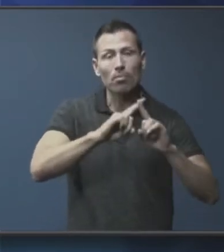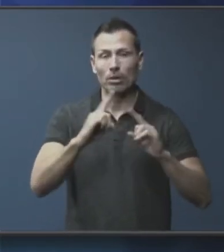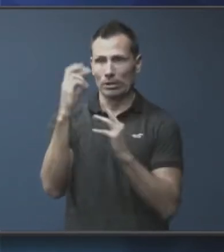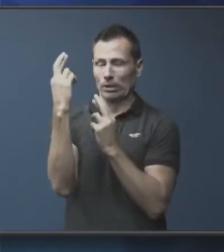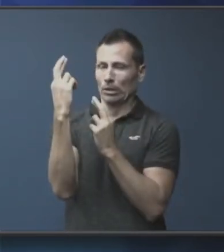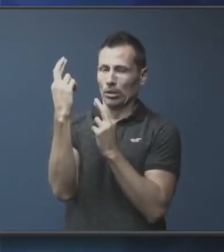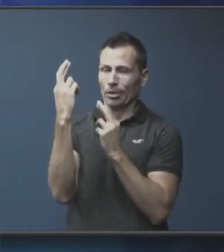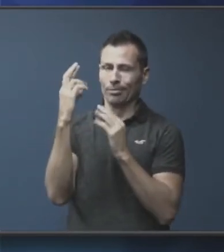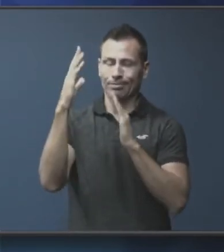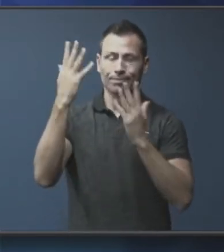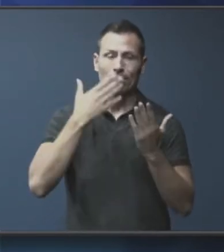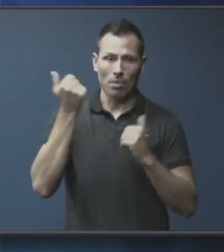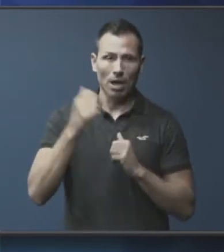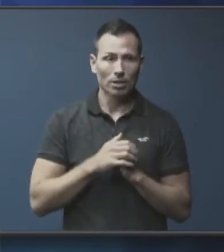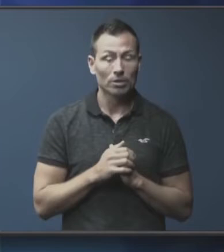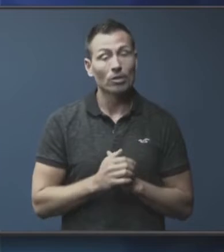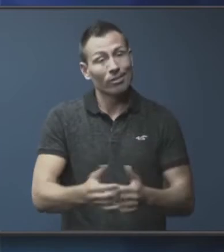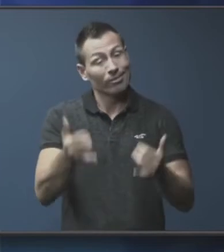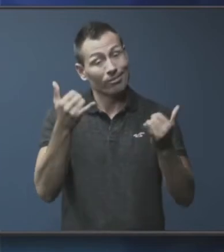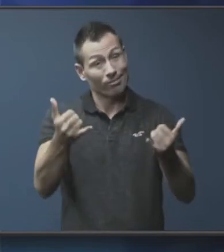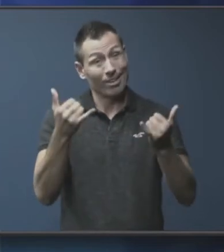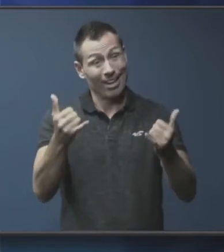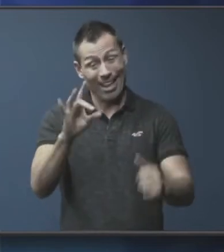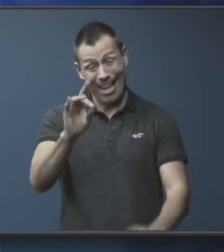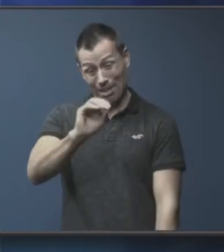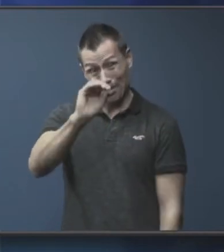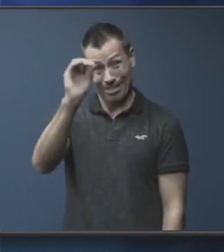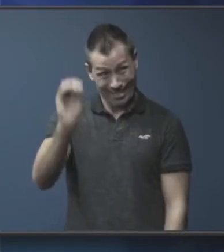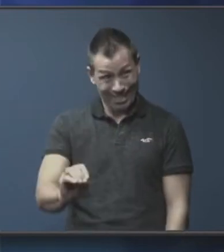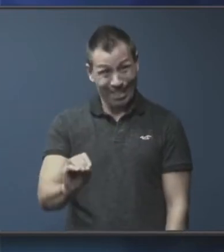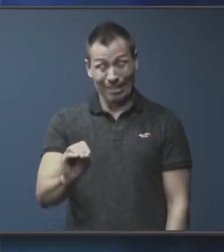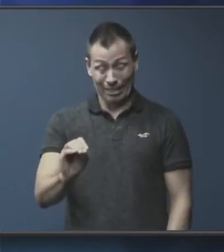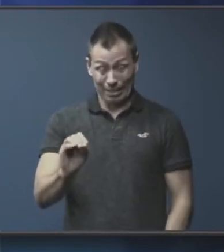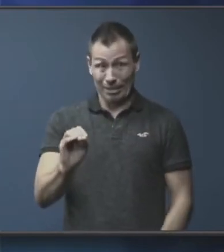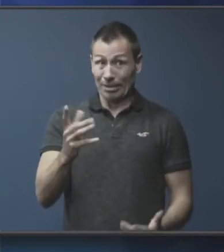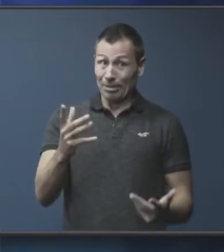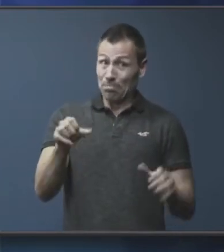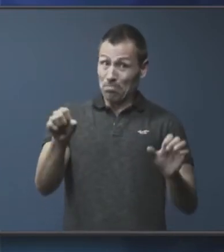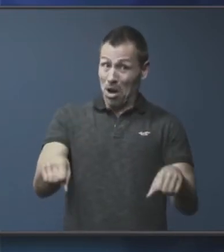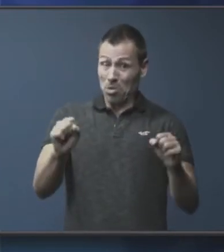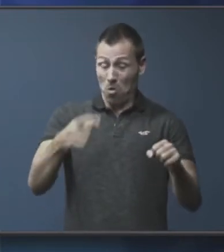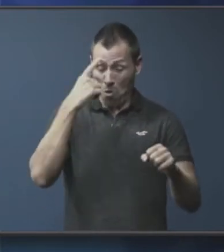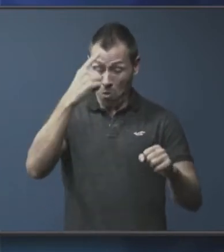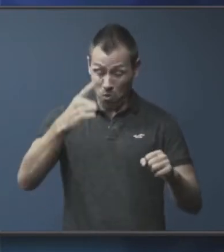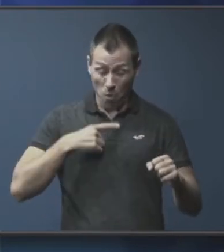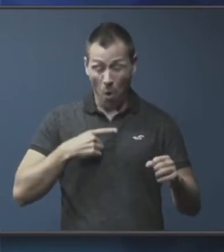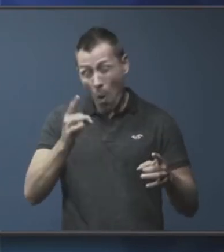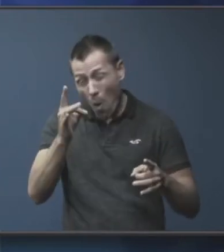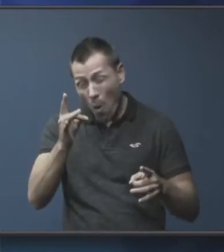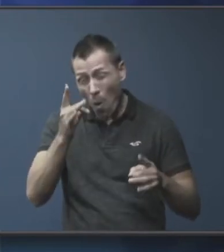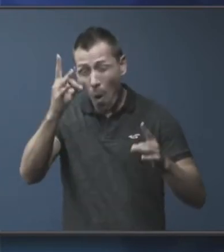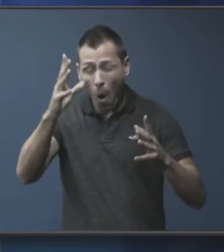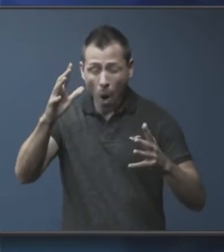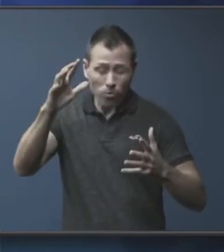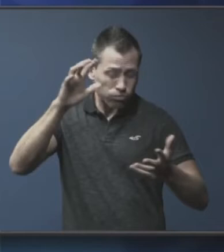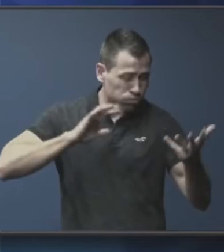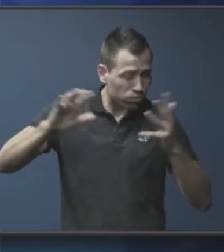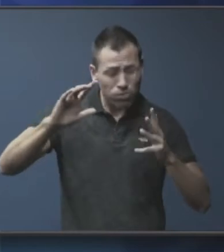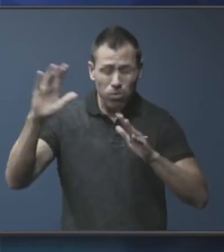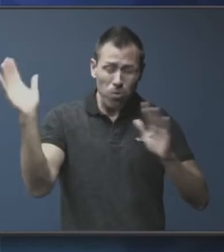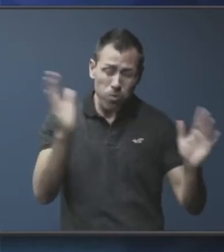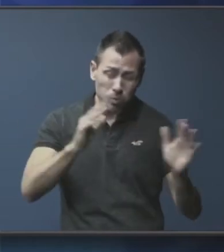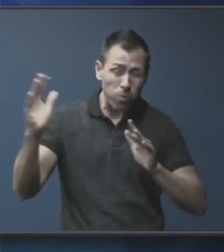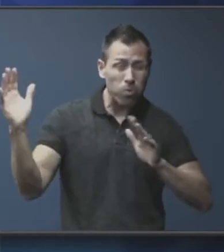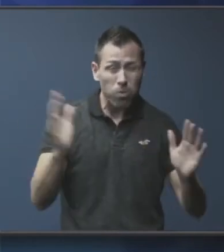force winds hitting South Florida. And as far as hurricane force winds, there's a 25% chance at this